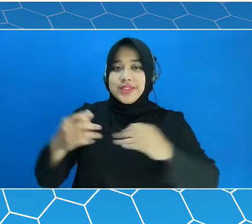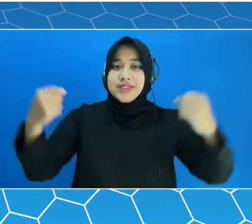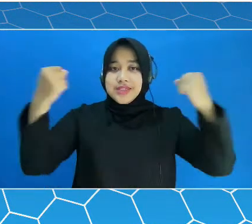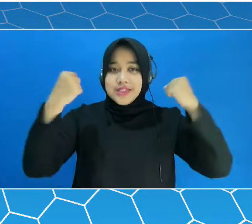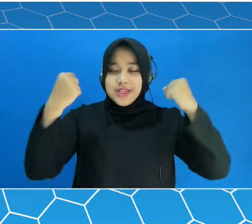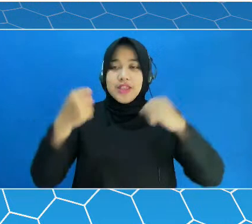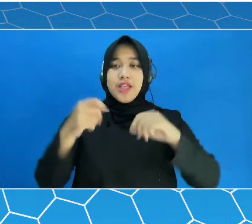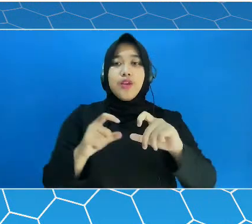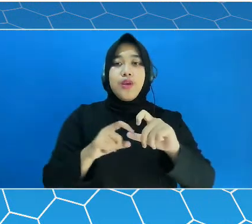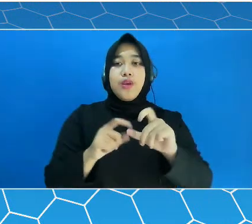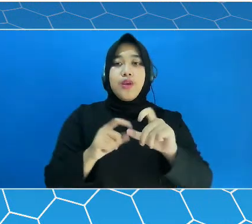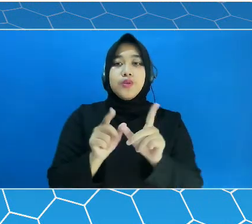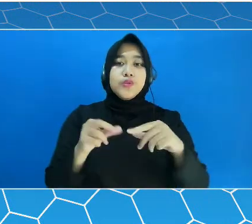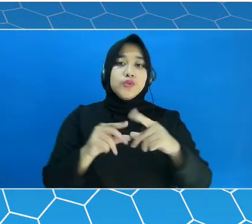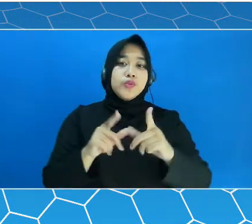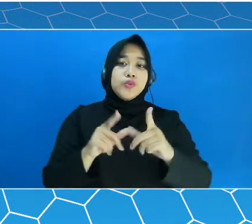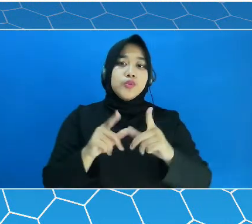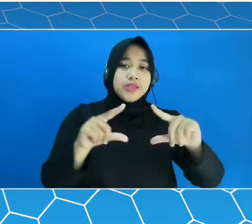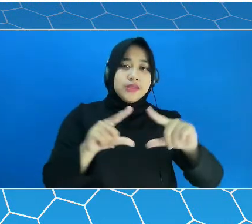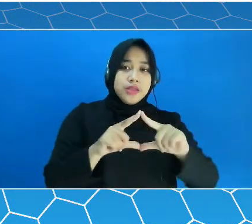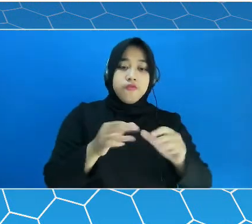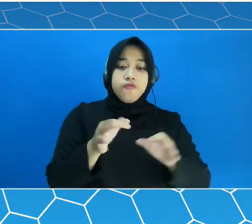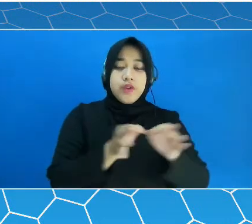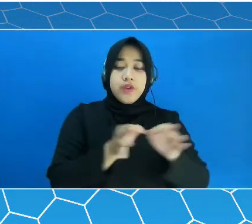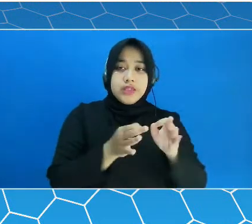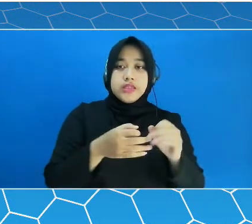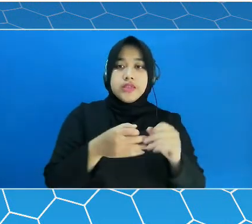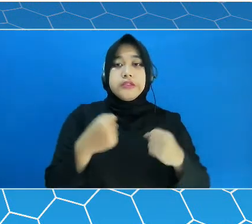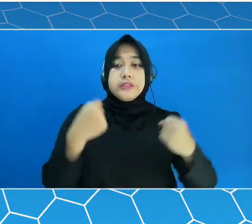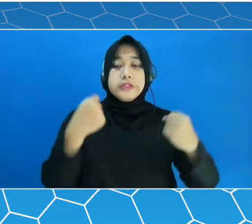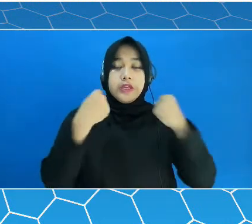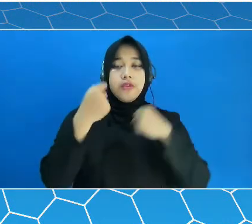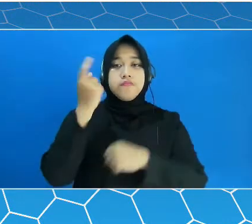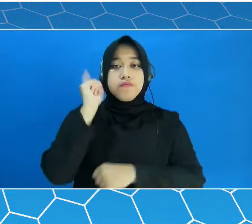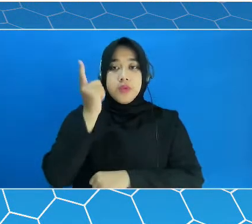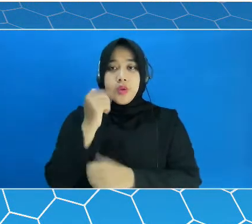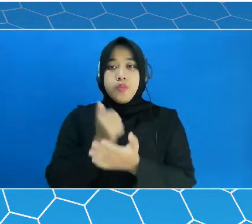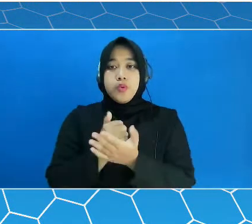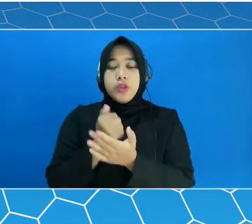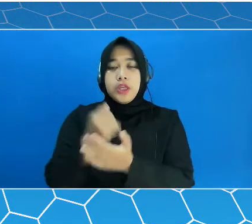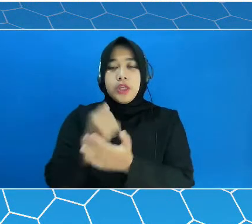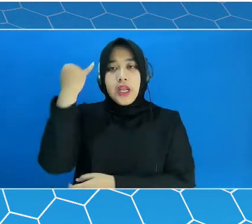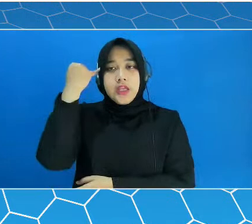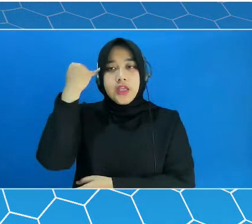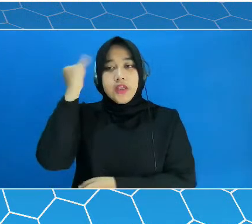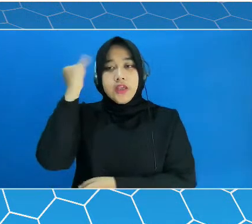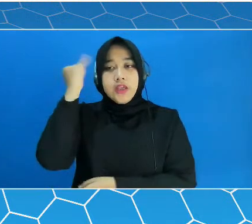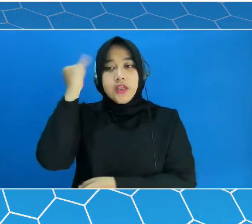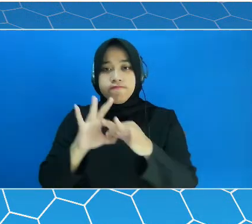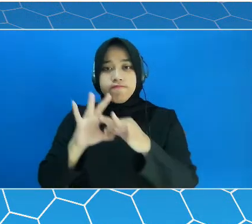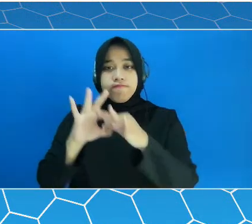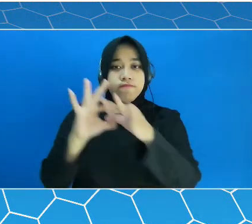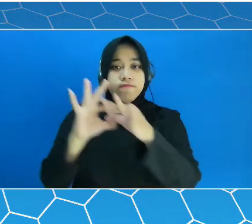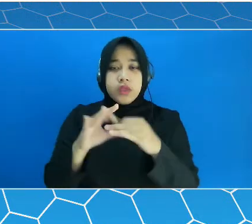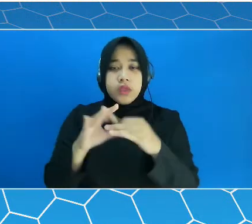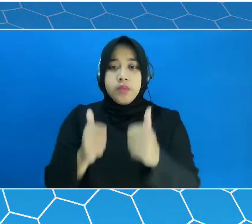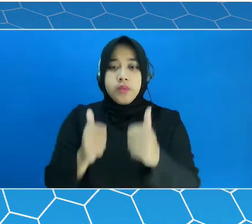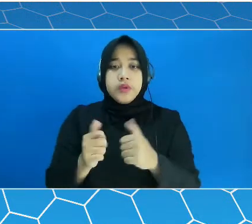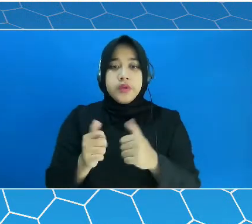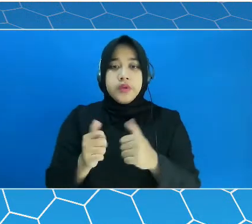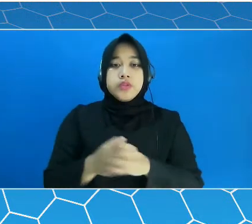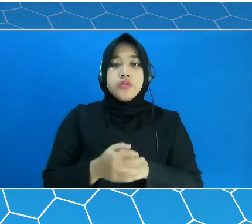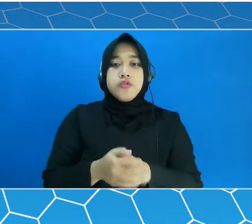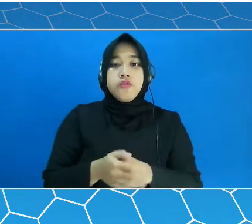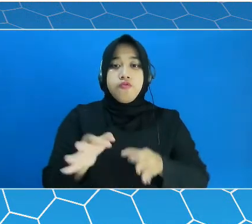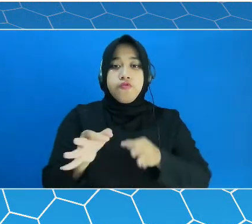because most of the private facilities does not take care COVID patient, and even they take care, they only take care about 5%.